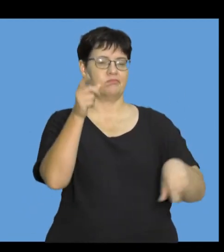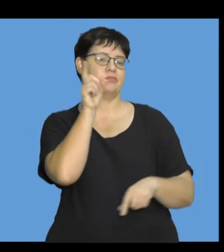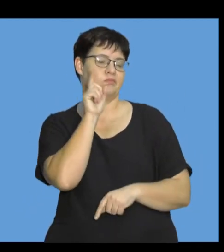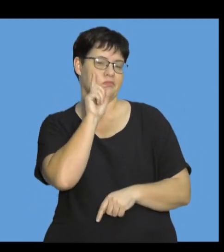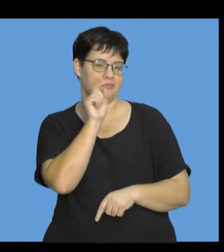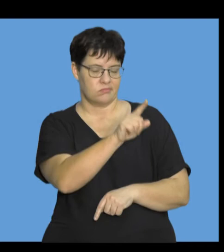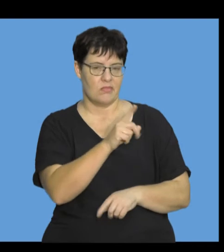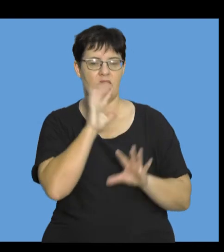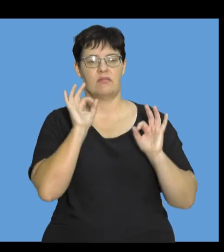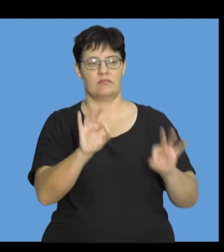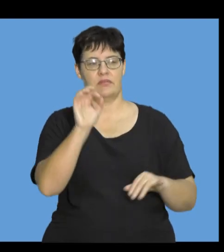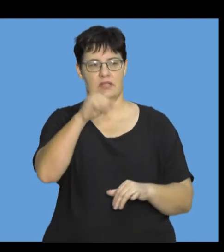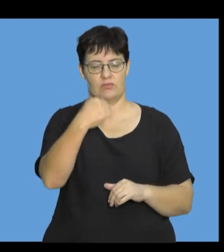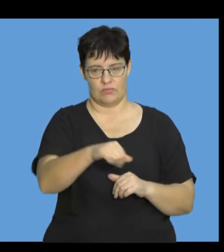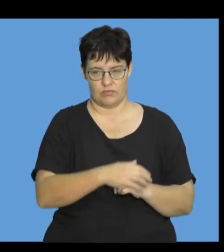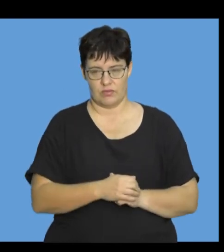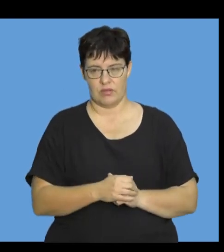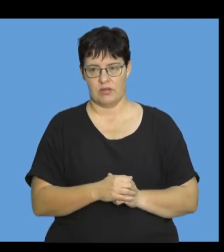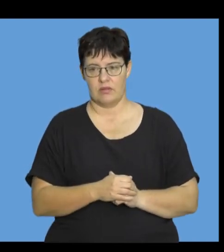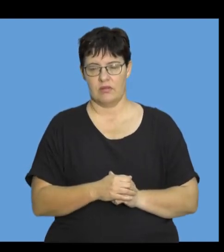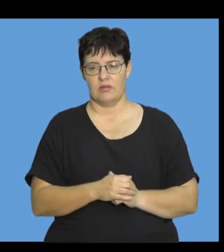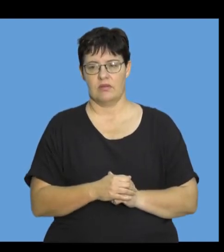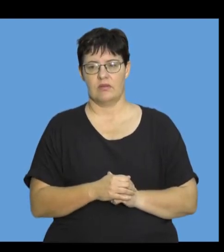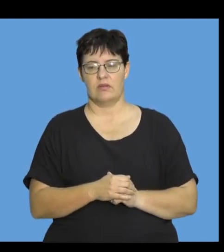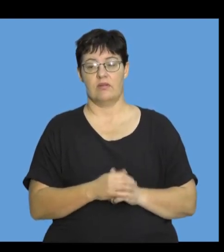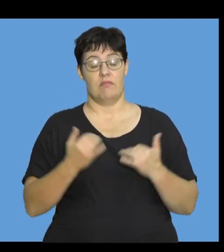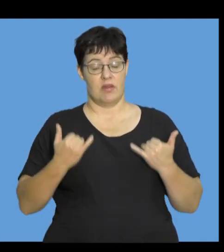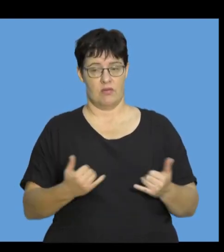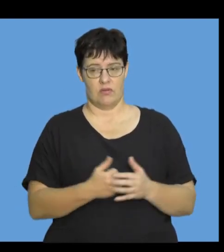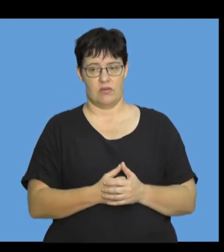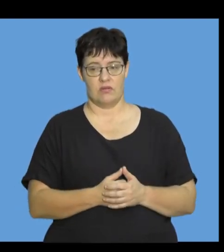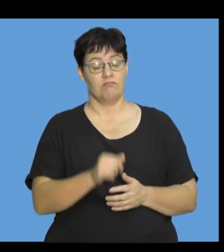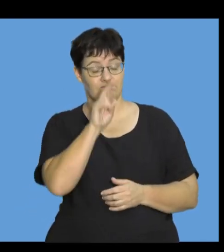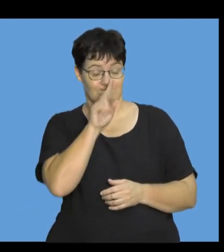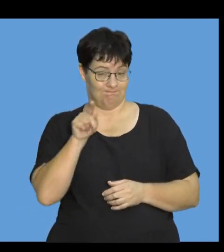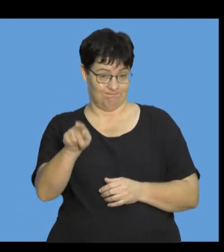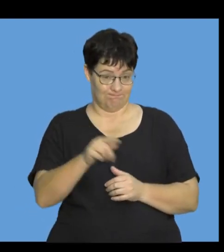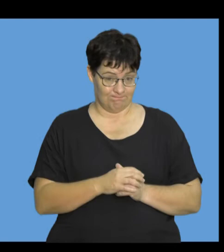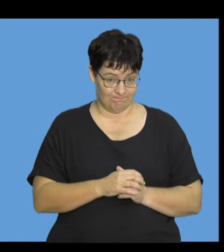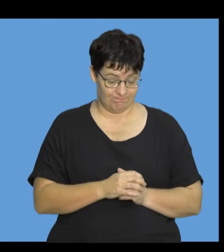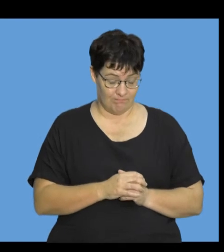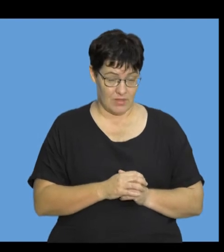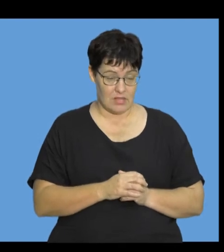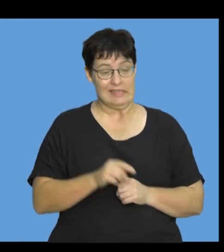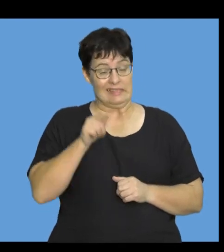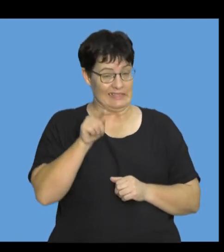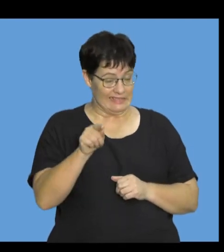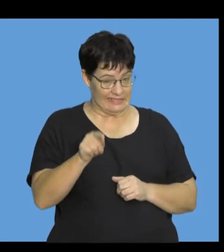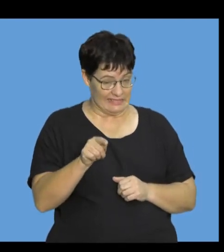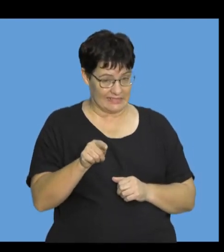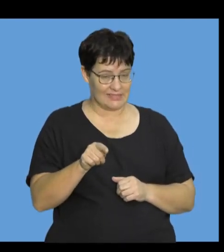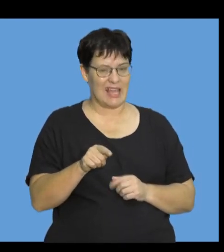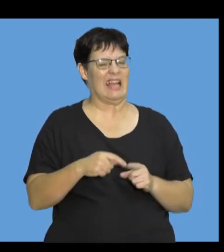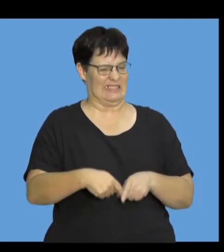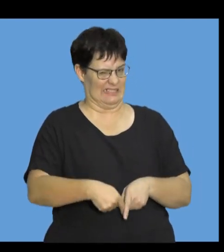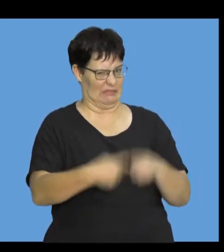just test your answer whether it's correct or not. Now, let's look at this one now. With this